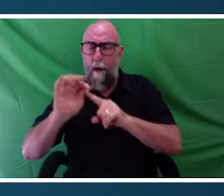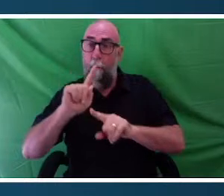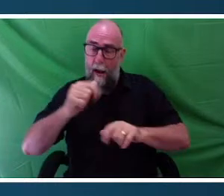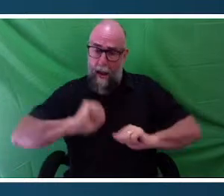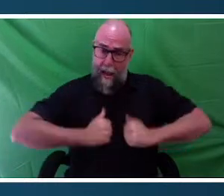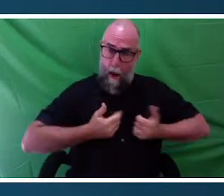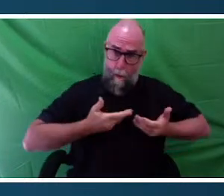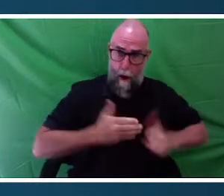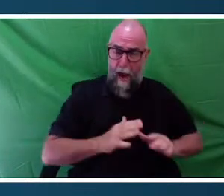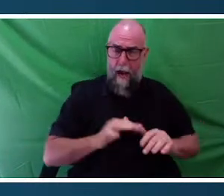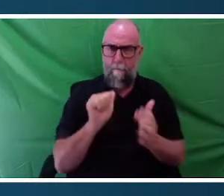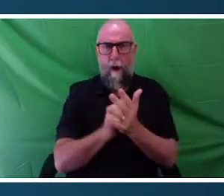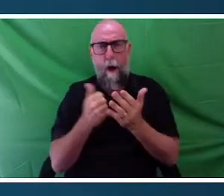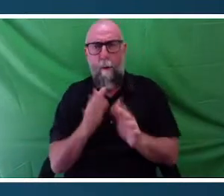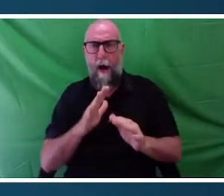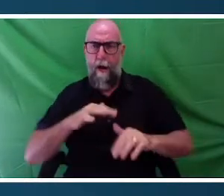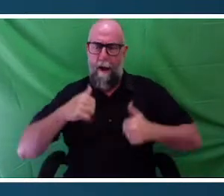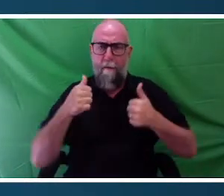and timely?